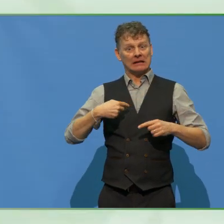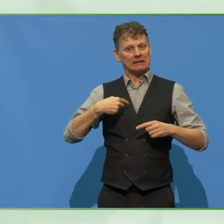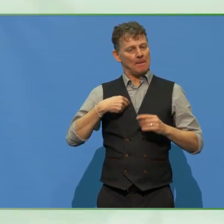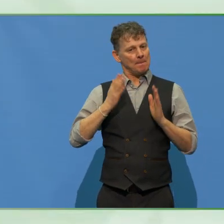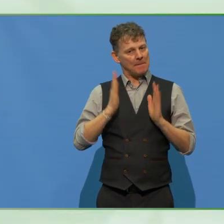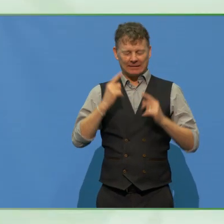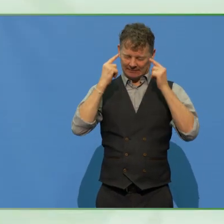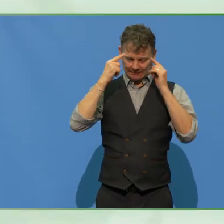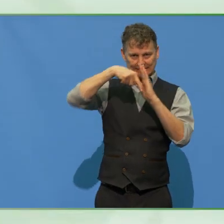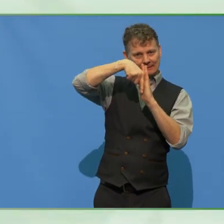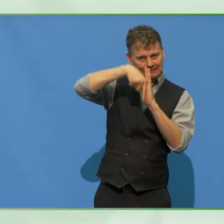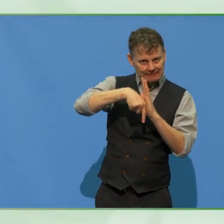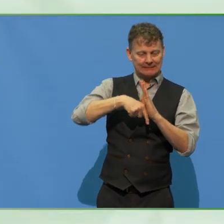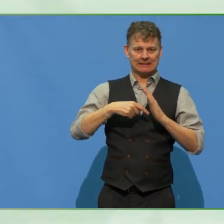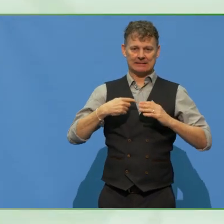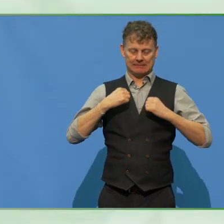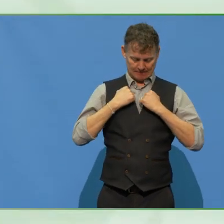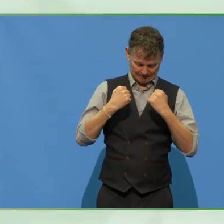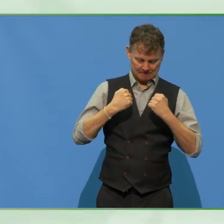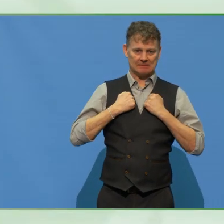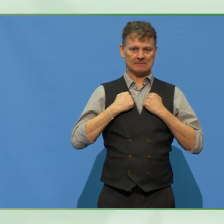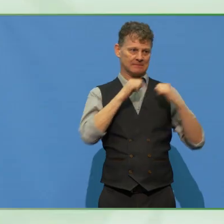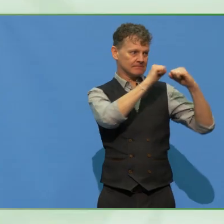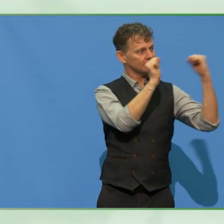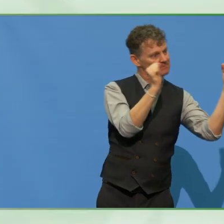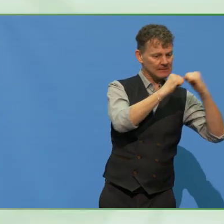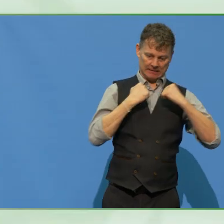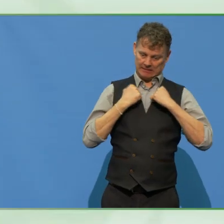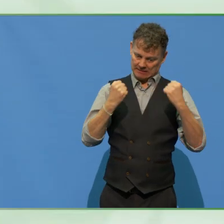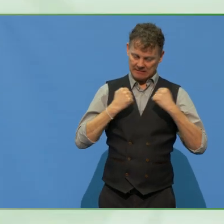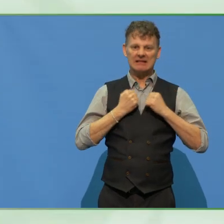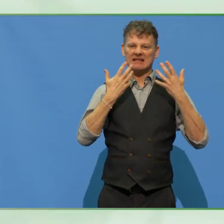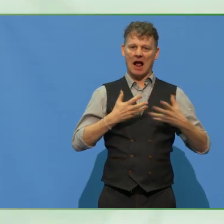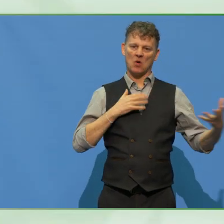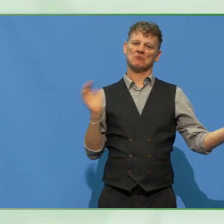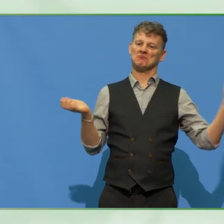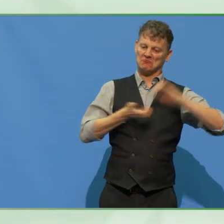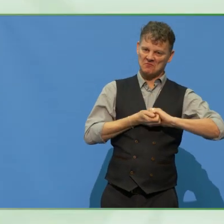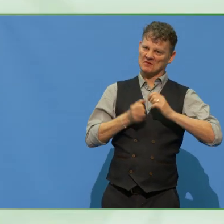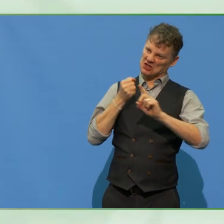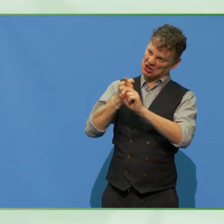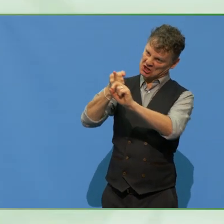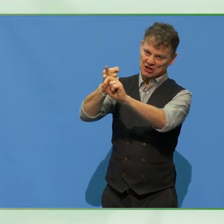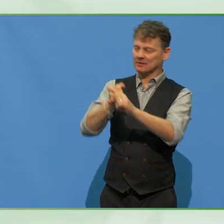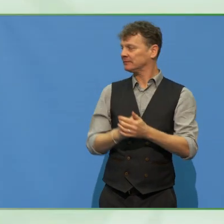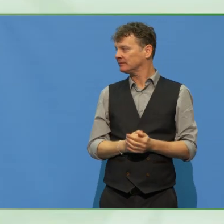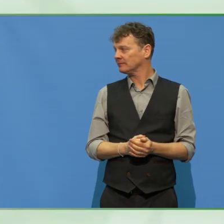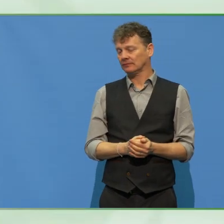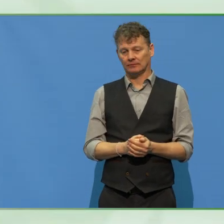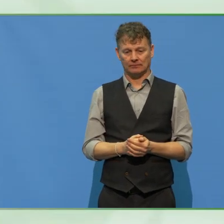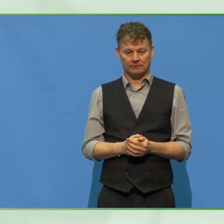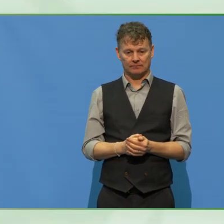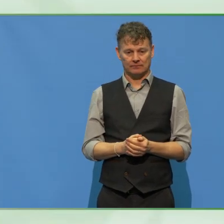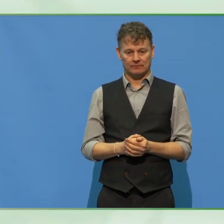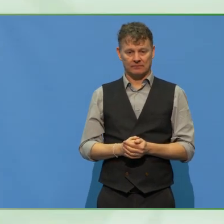better. And I now get to take that to a broader space. I have the terrible task, though, of going